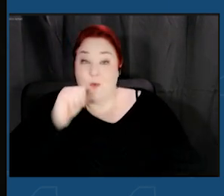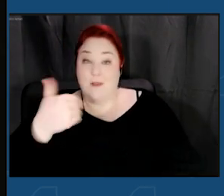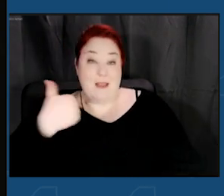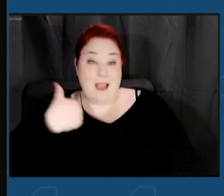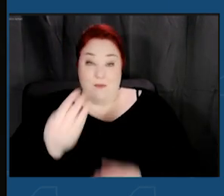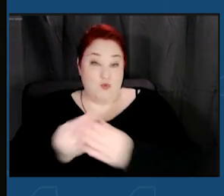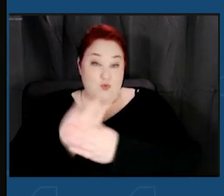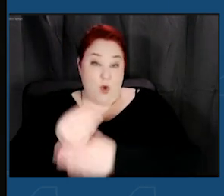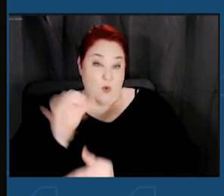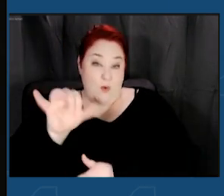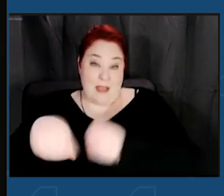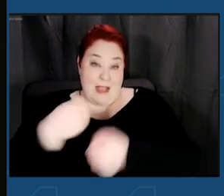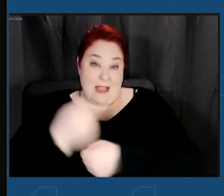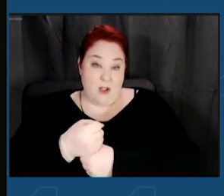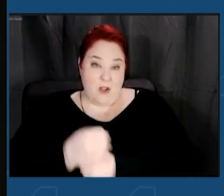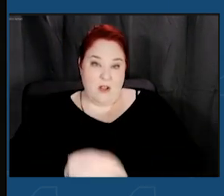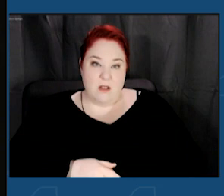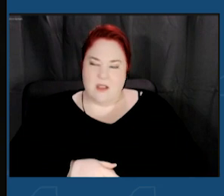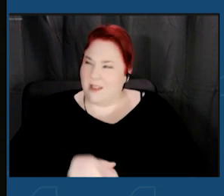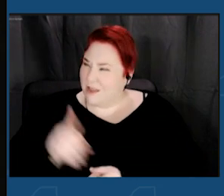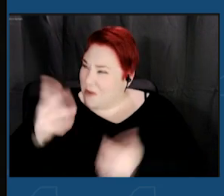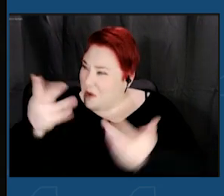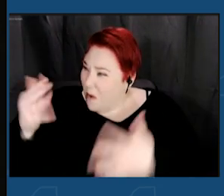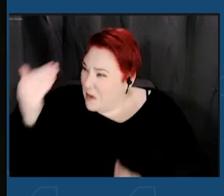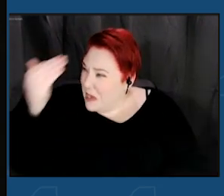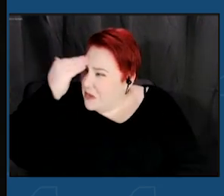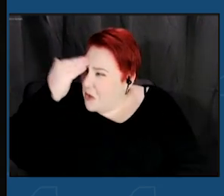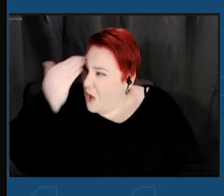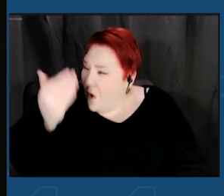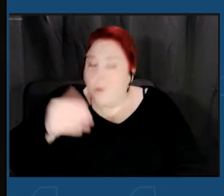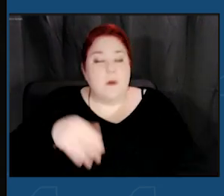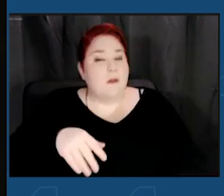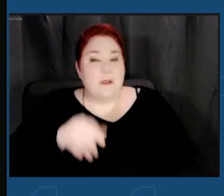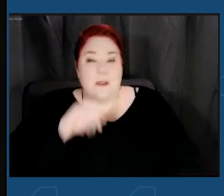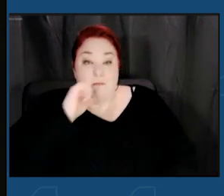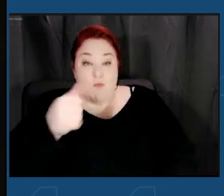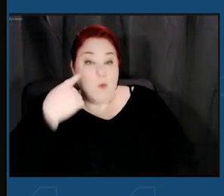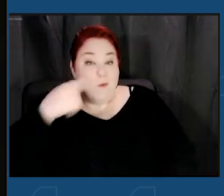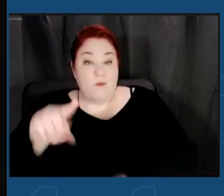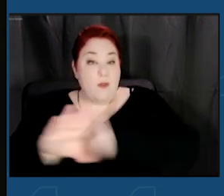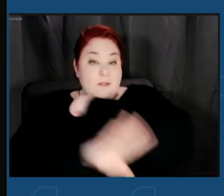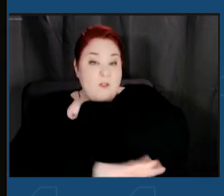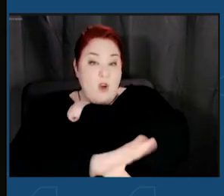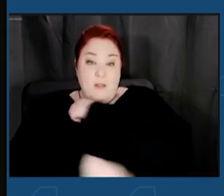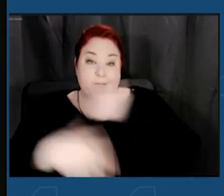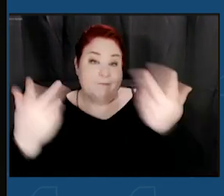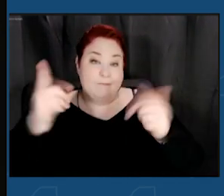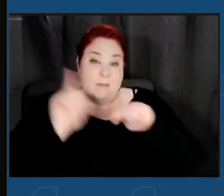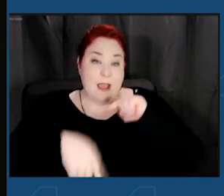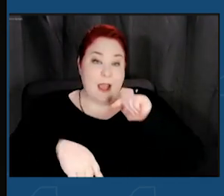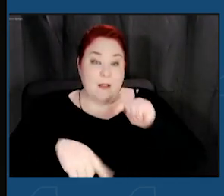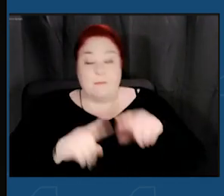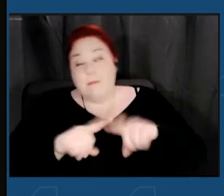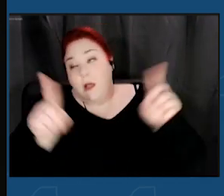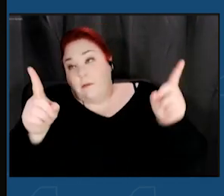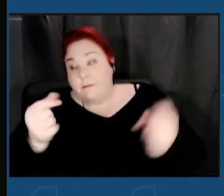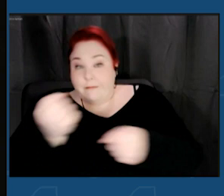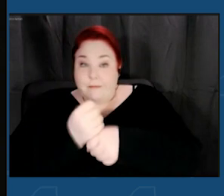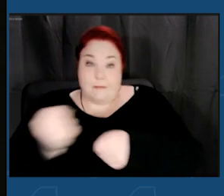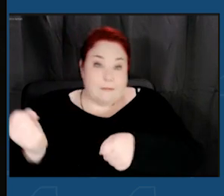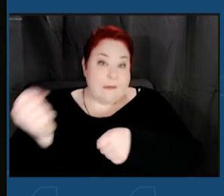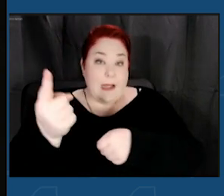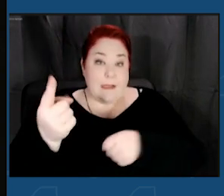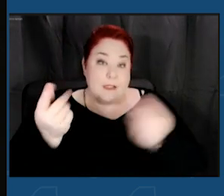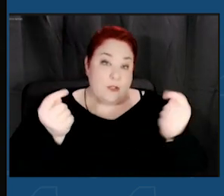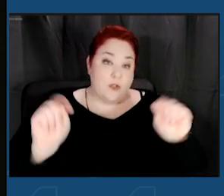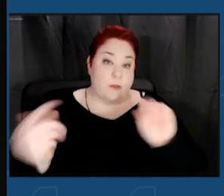know already it's not going to work for the fall harvest? And they said, yeah, we know, but there's always next year. So it's